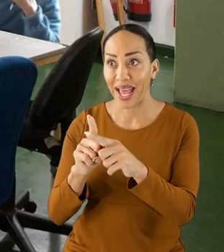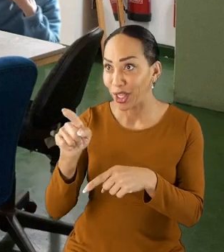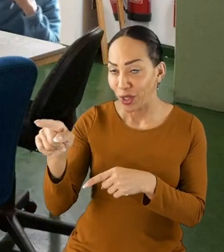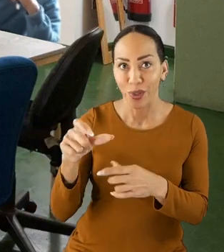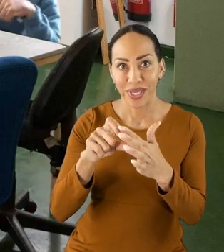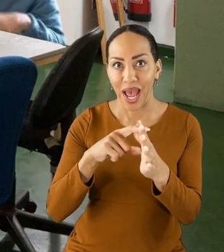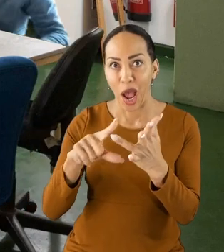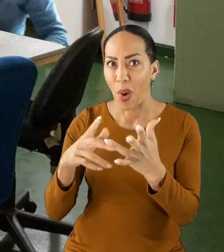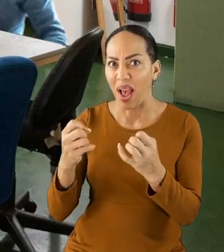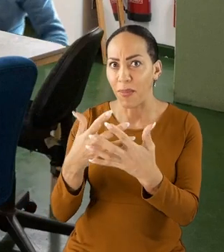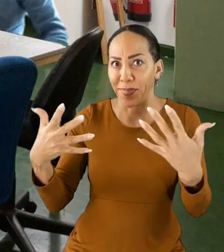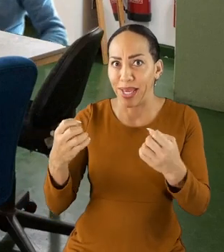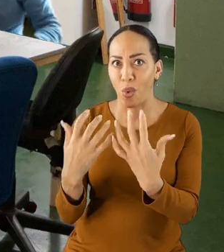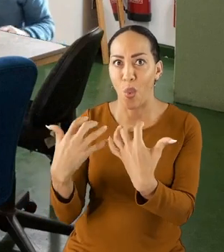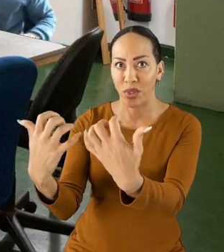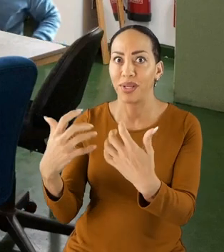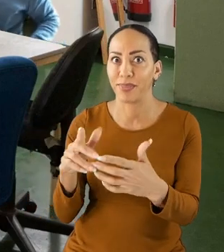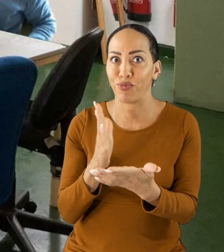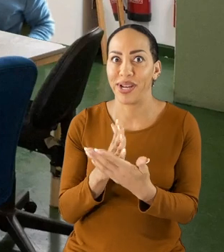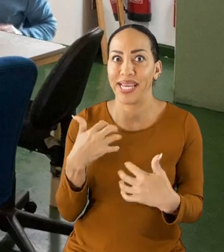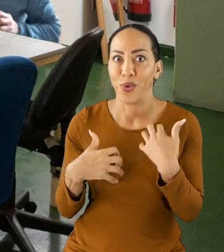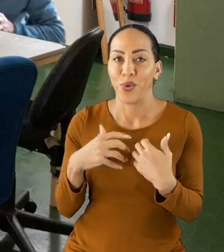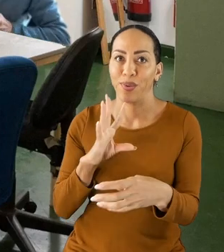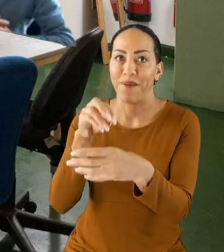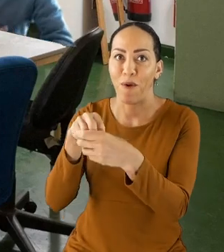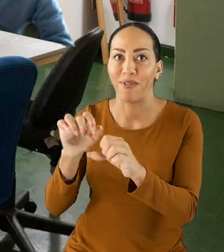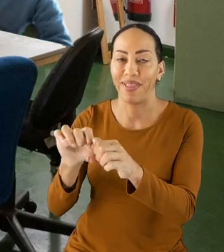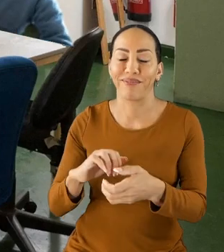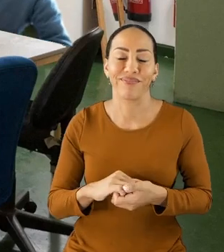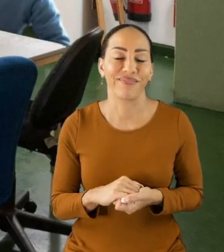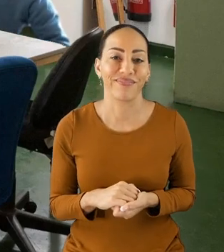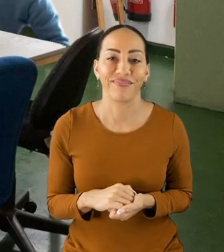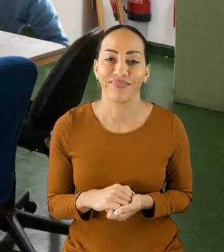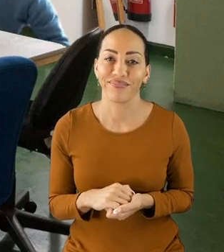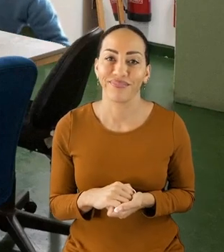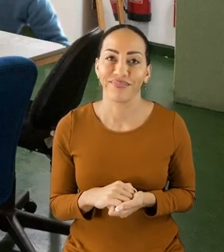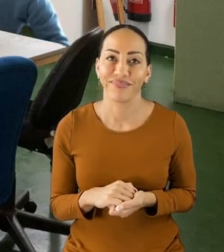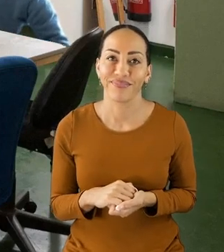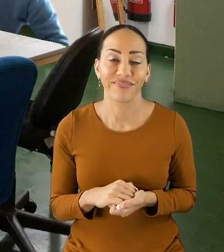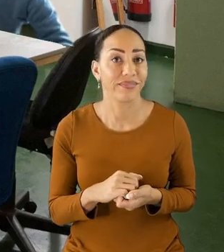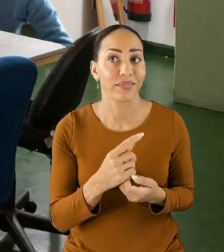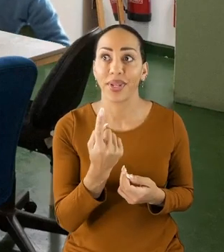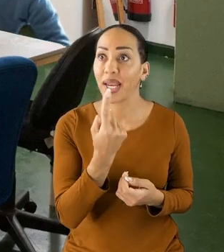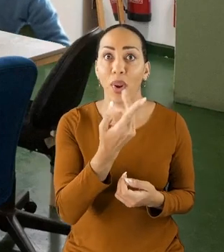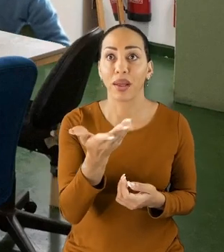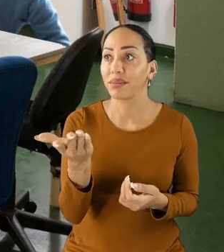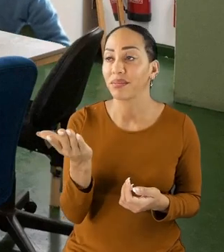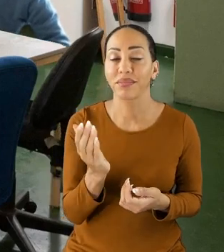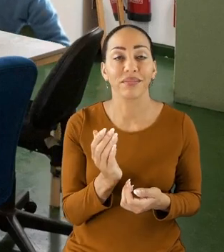with the Disability Arts Online have a huge audience. So that's going to be really exciting for us to be part of that.